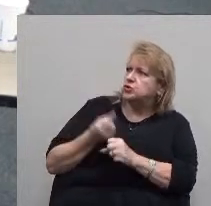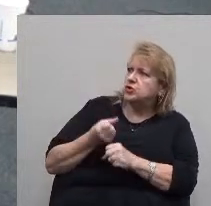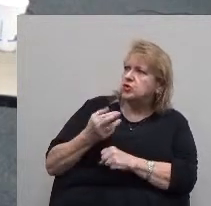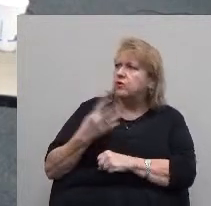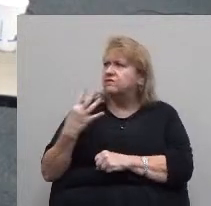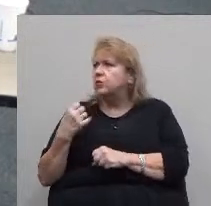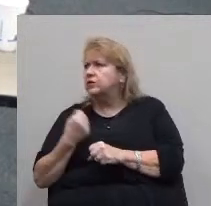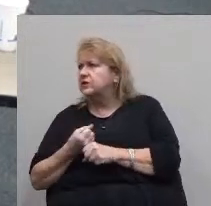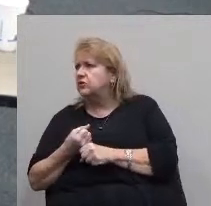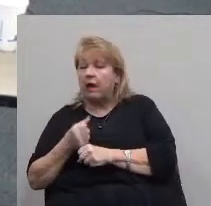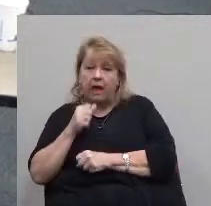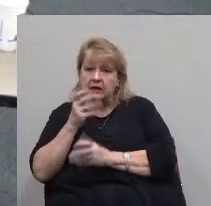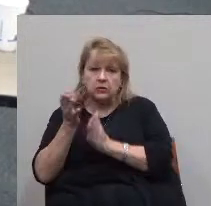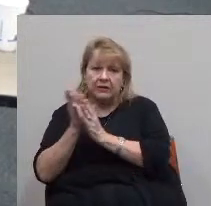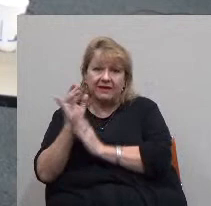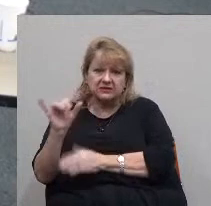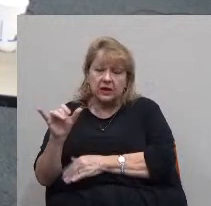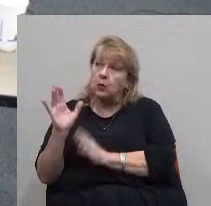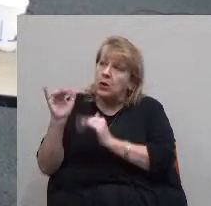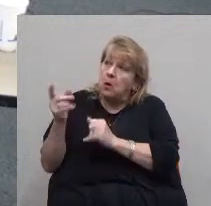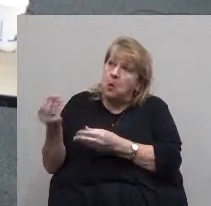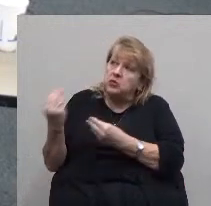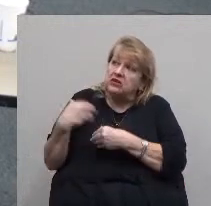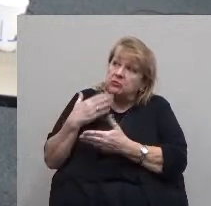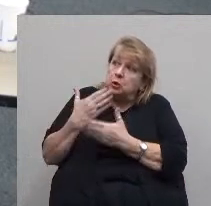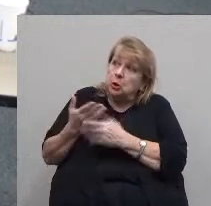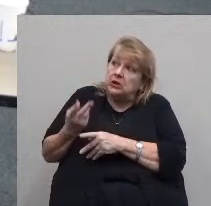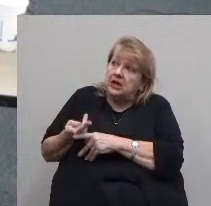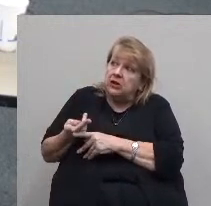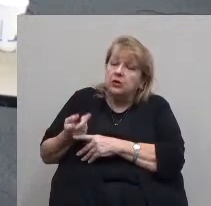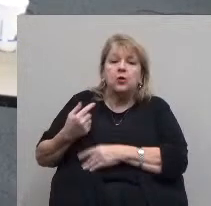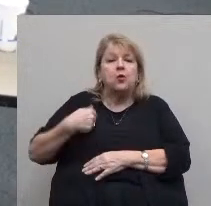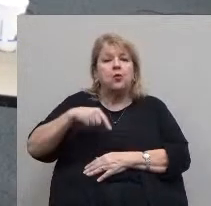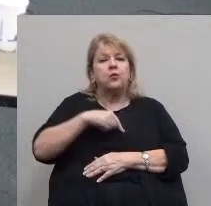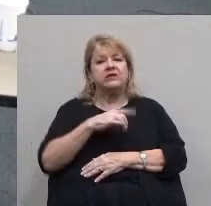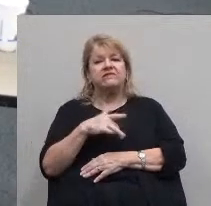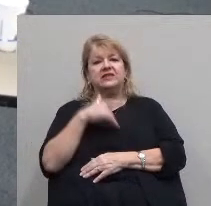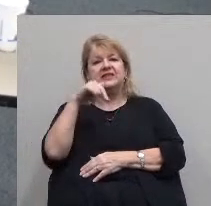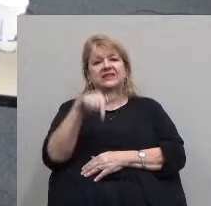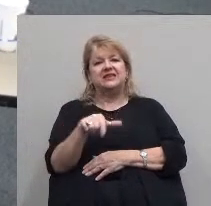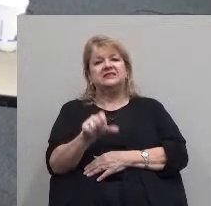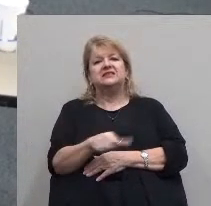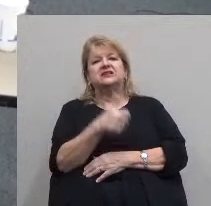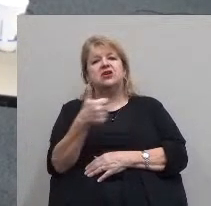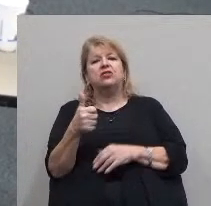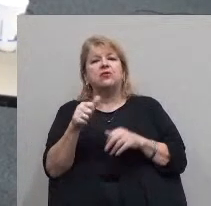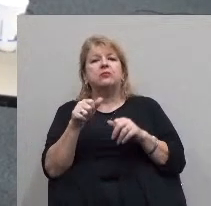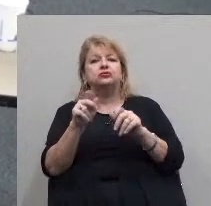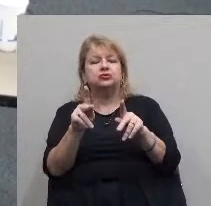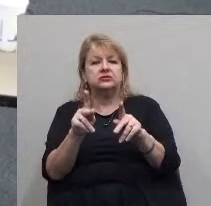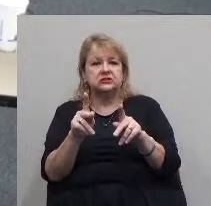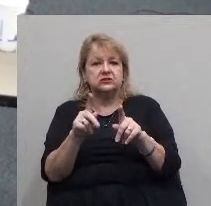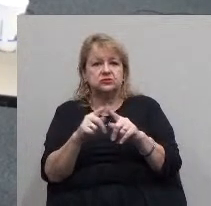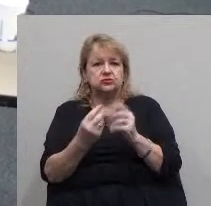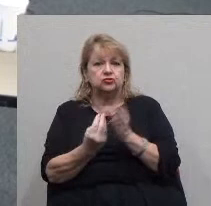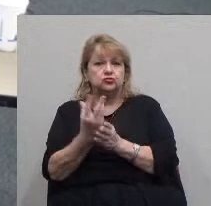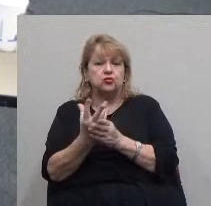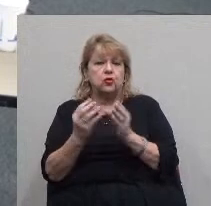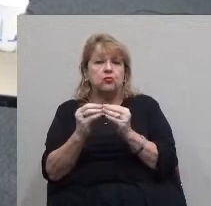good care. We tend to believe that this is another opportunity to grow the workforce. There